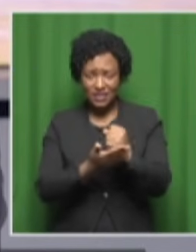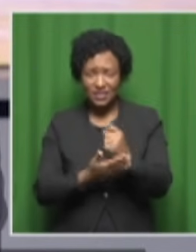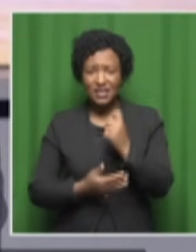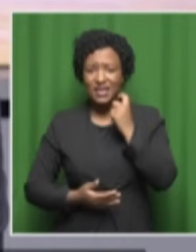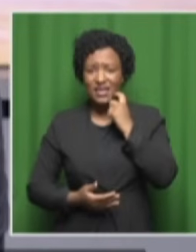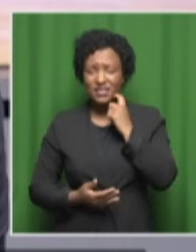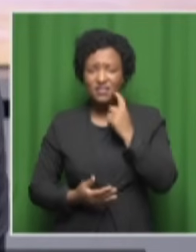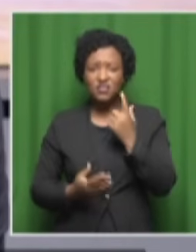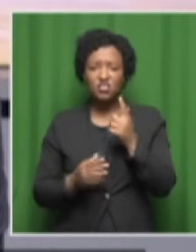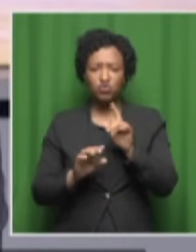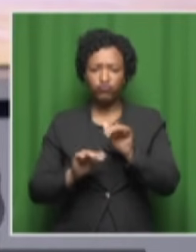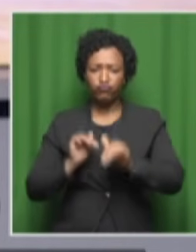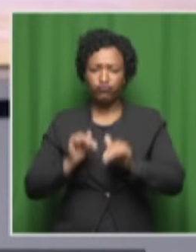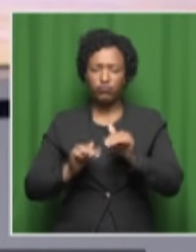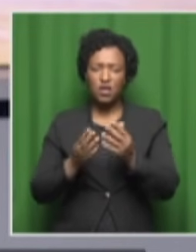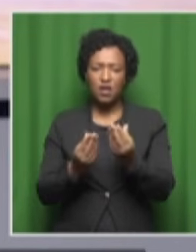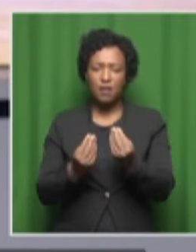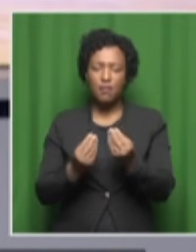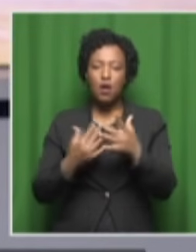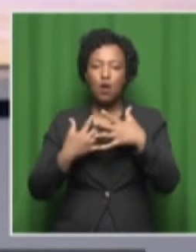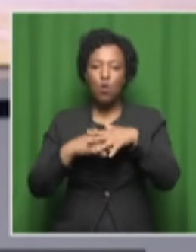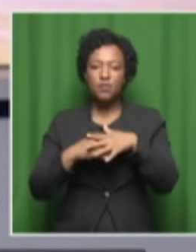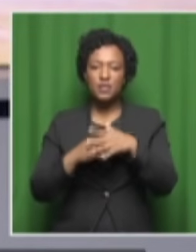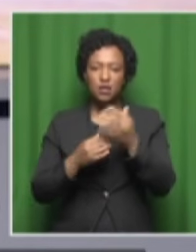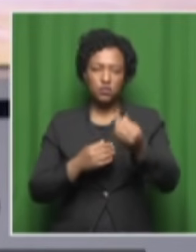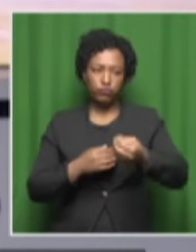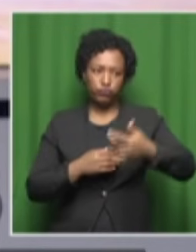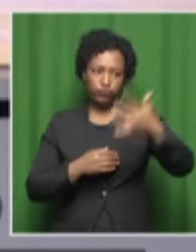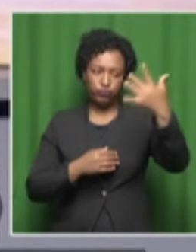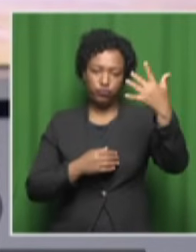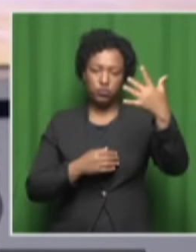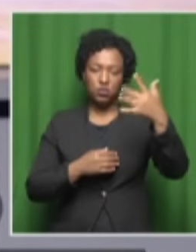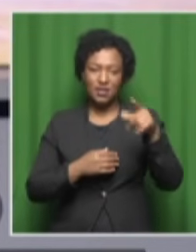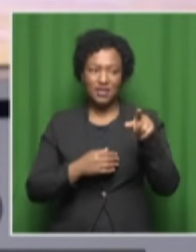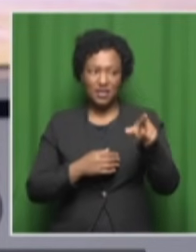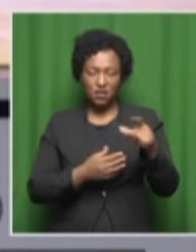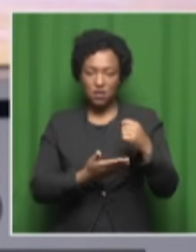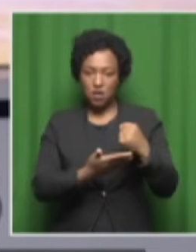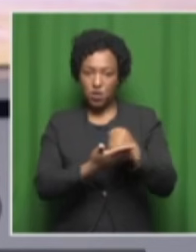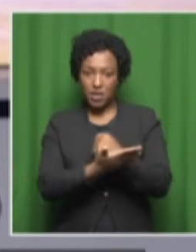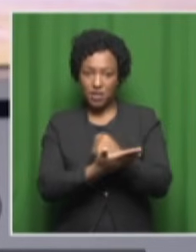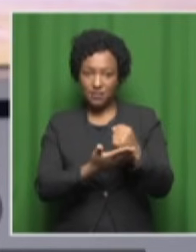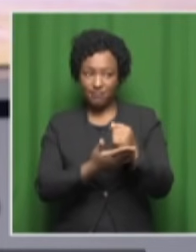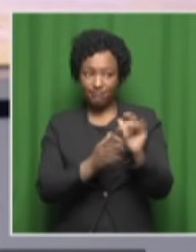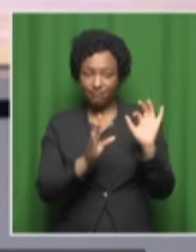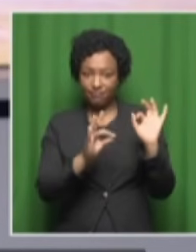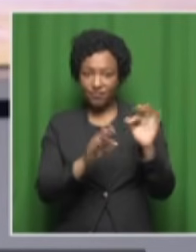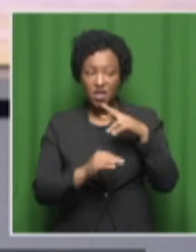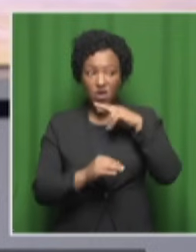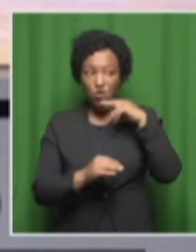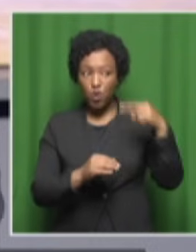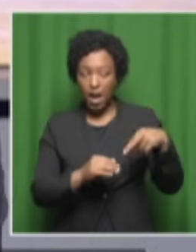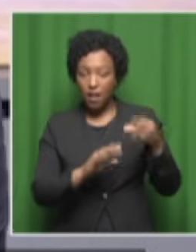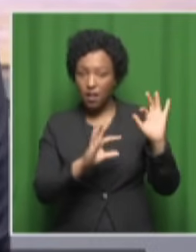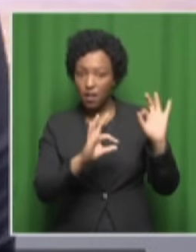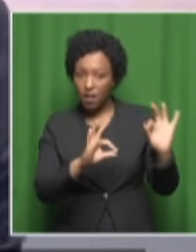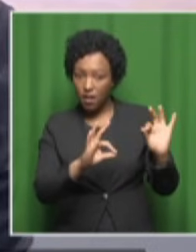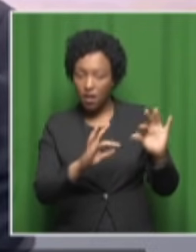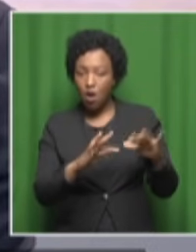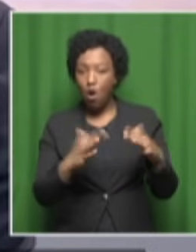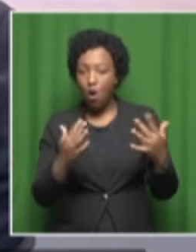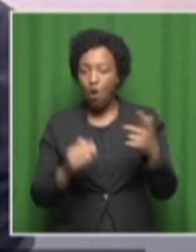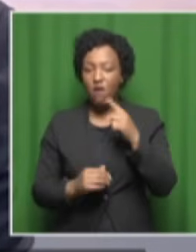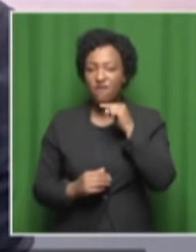in the name of the institution on our website, and it will tell you whether they are a real Makoya or they're